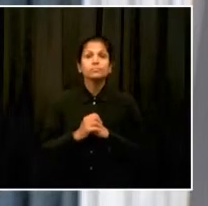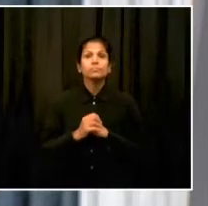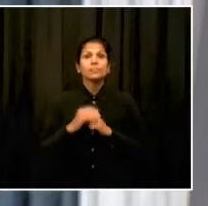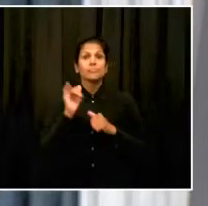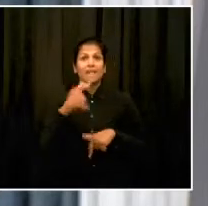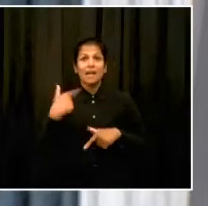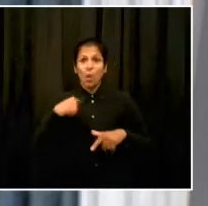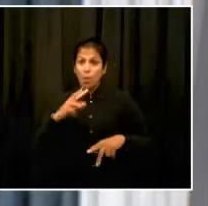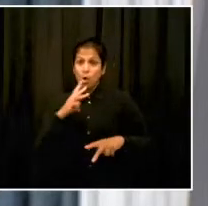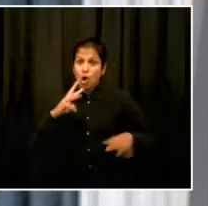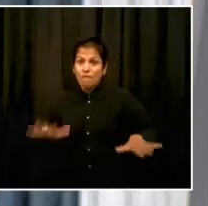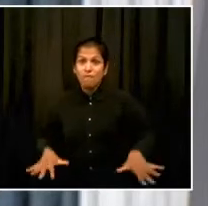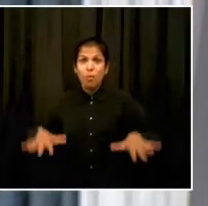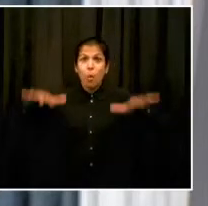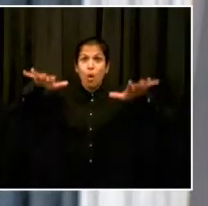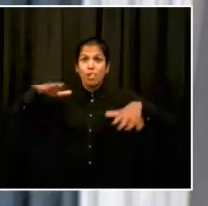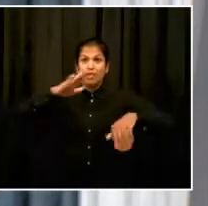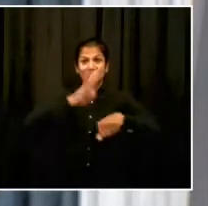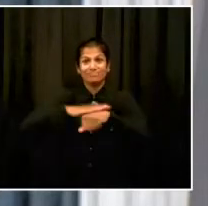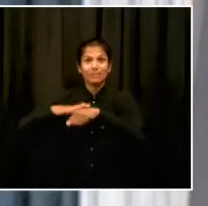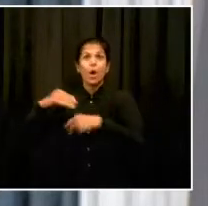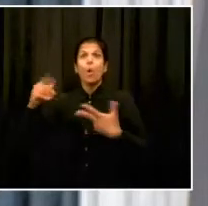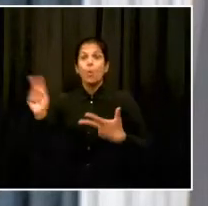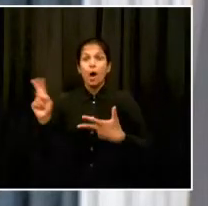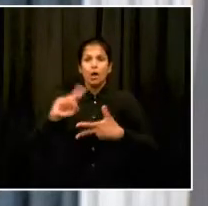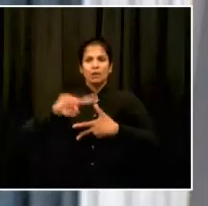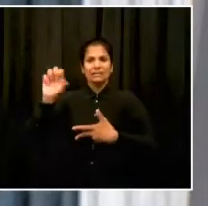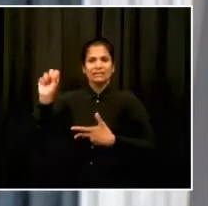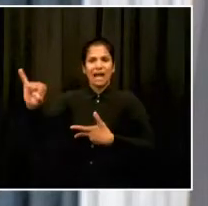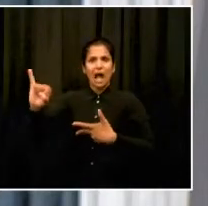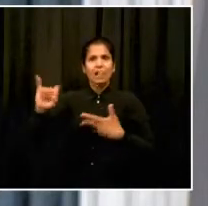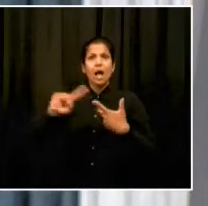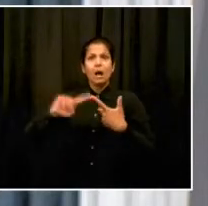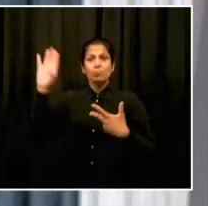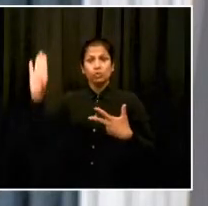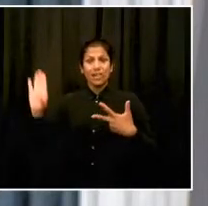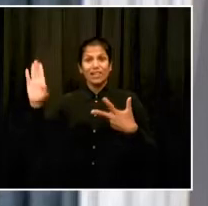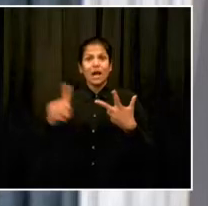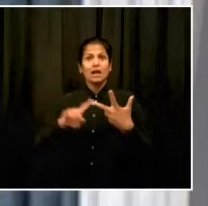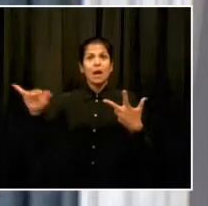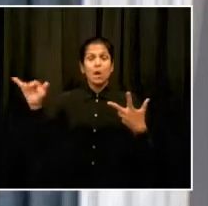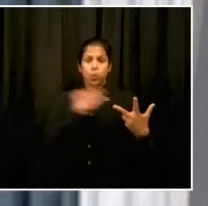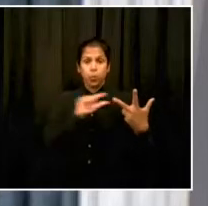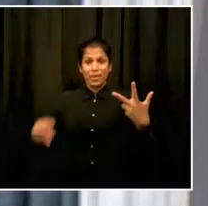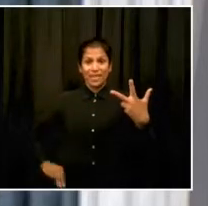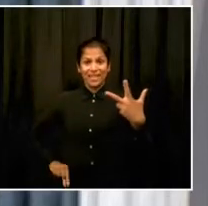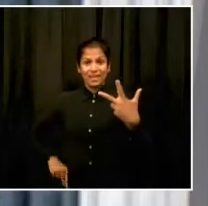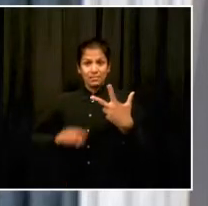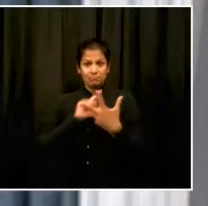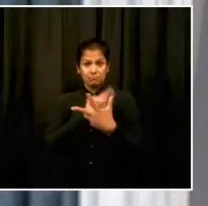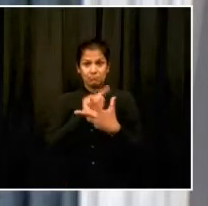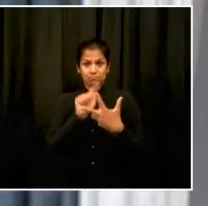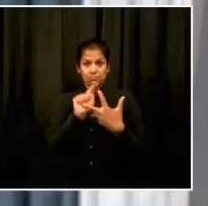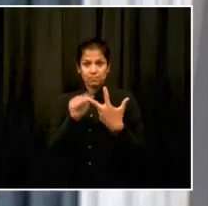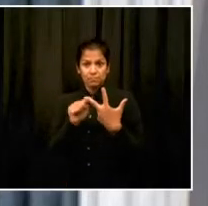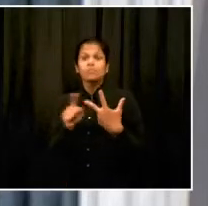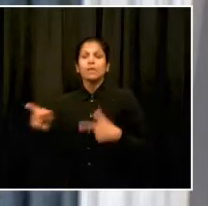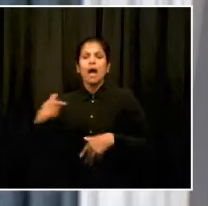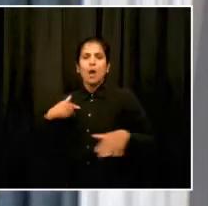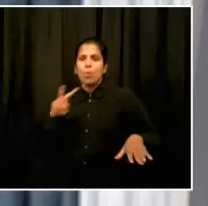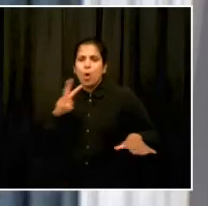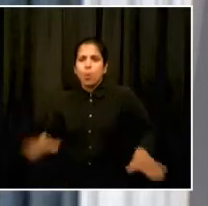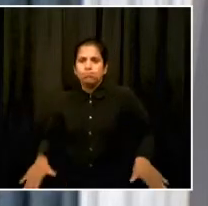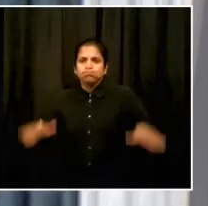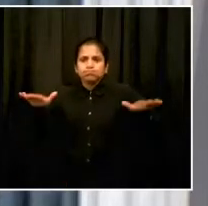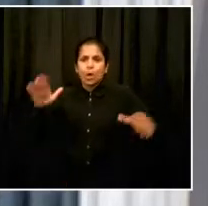flood advisories have been issued for Manhattan and the Bronx. The low-lying parts of the city, including neighborhoods along the Jamaica Bay,